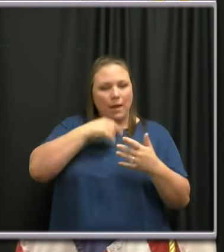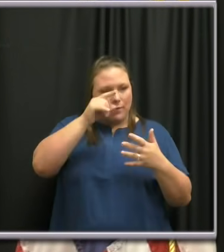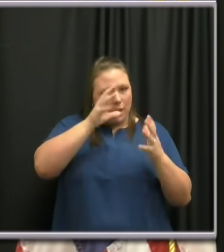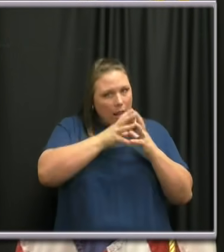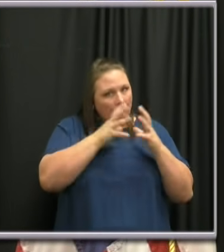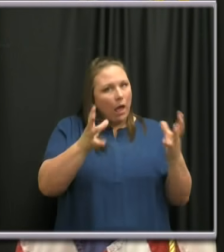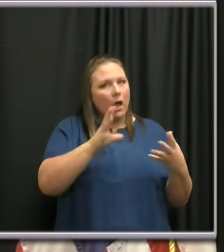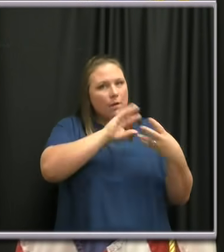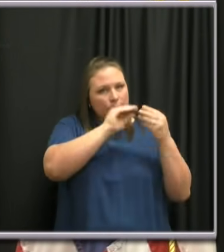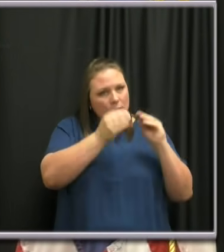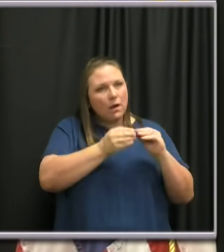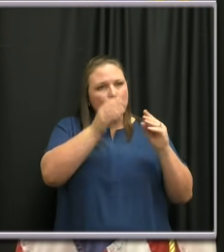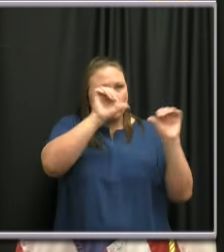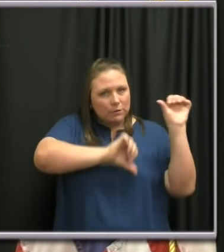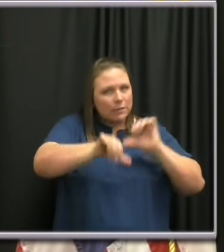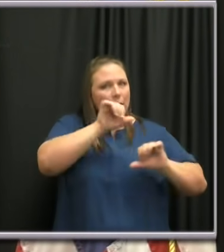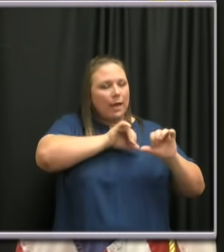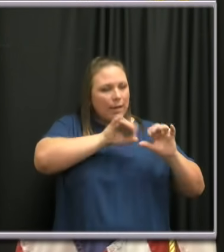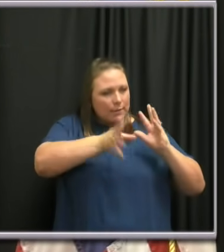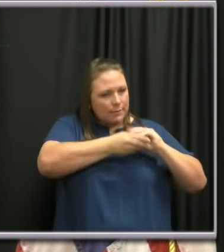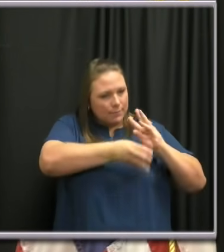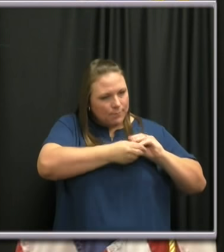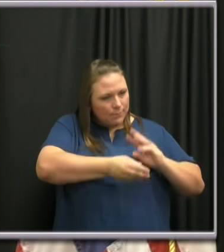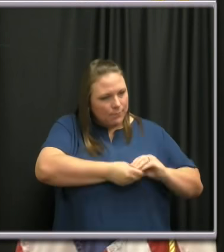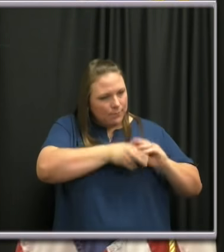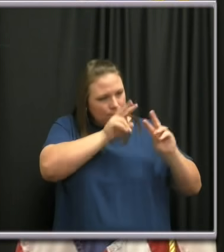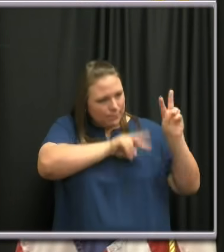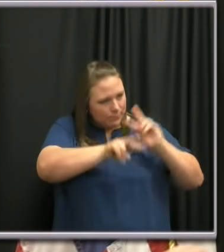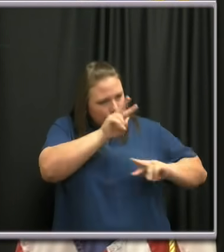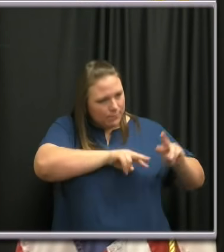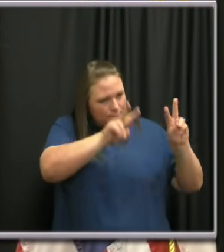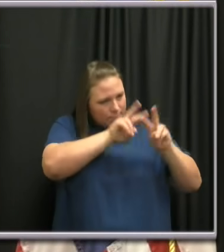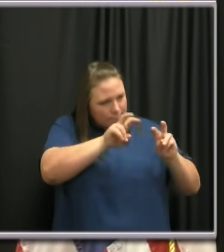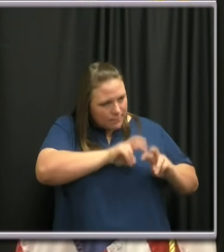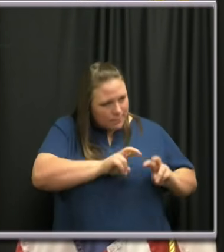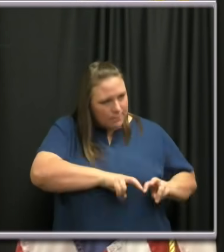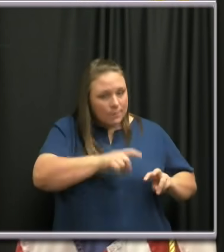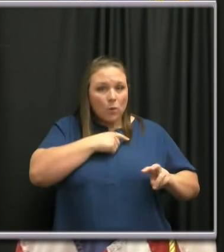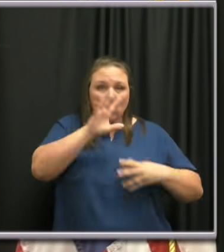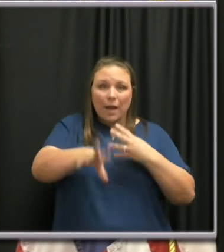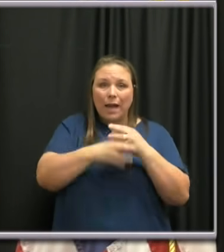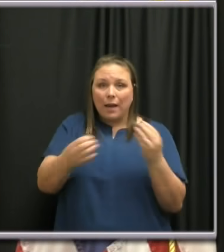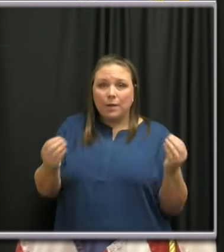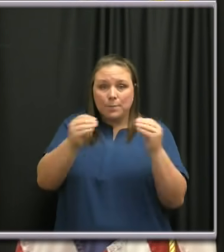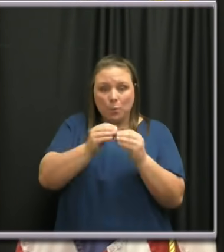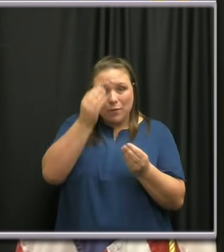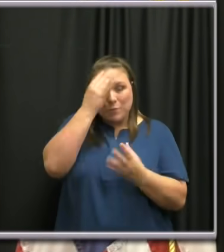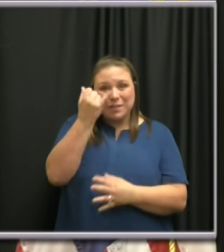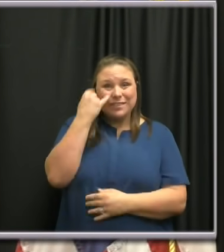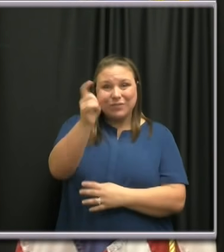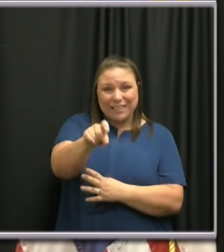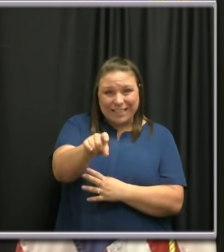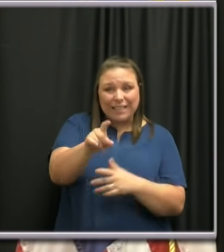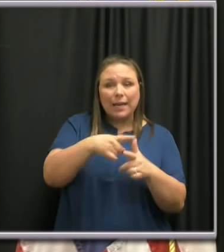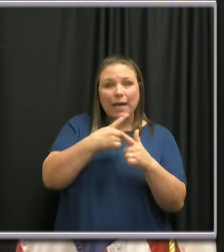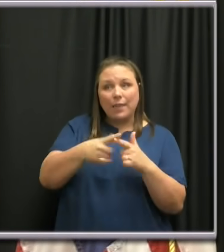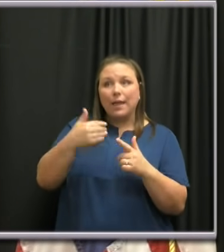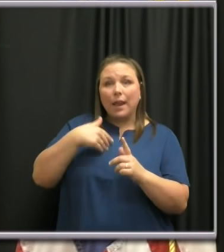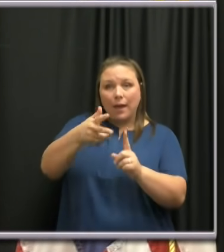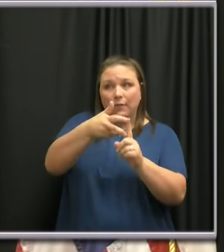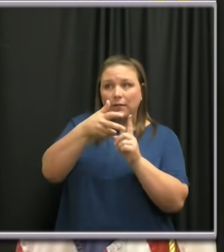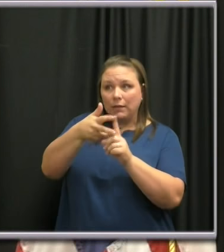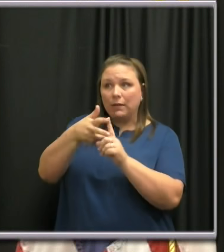data, and we're keep adding, you know, maybe additional information as needed, and then using experts,